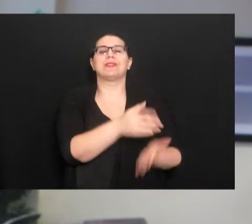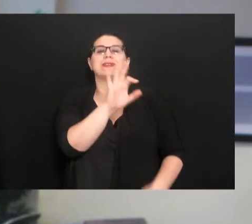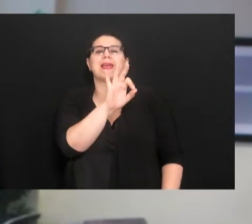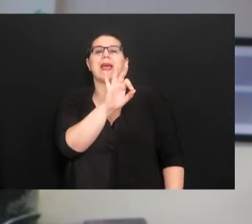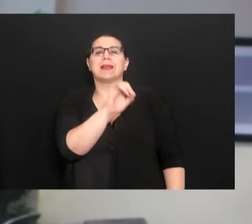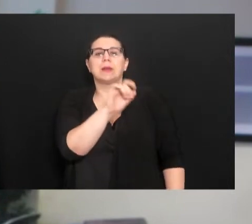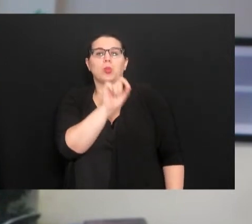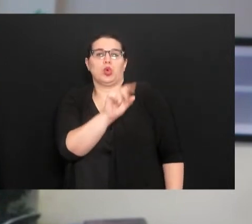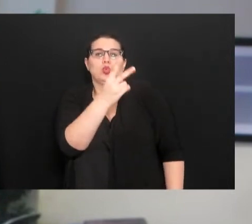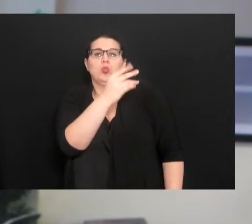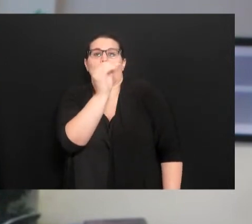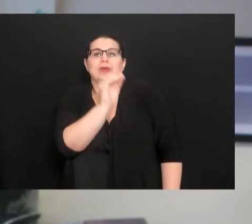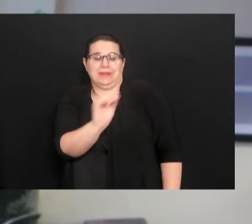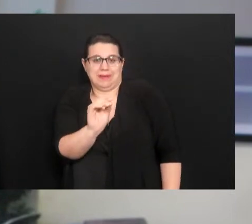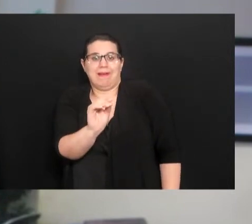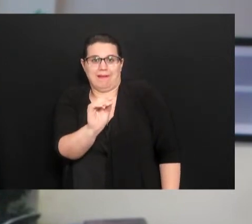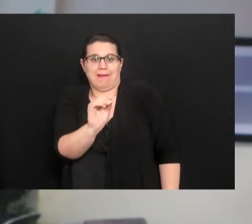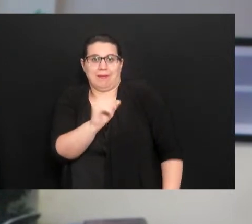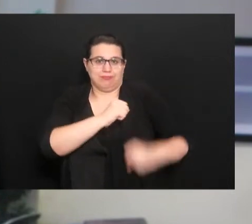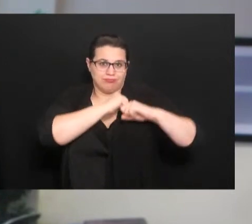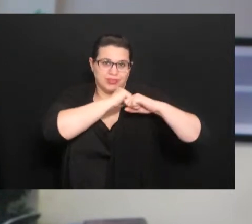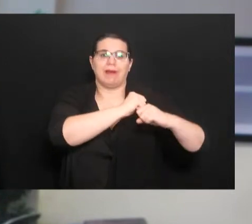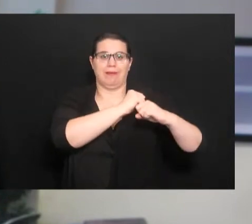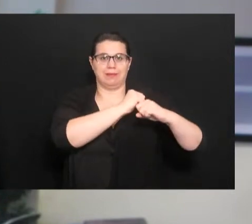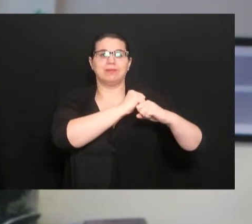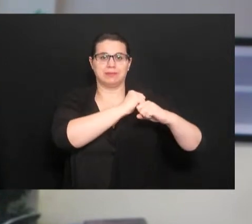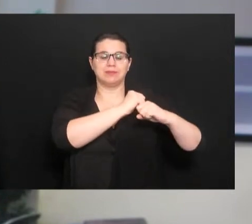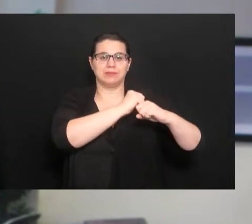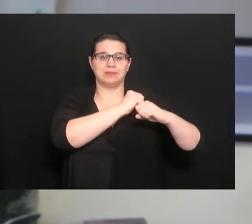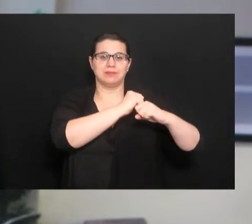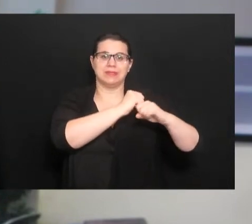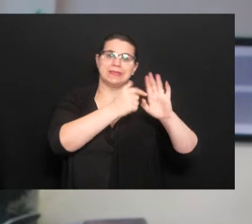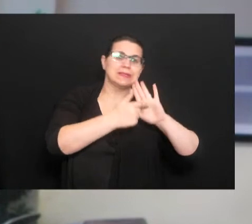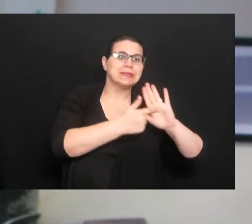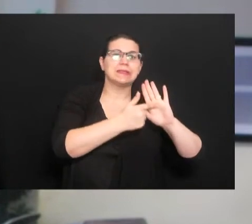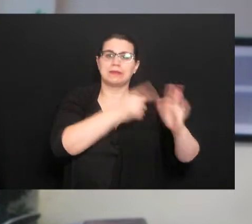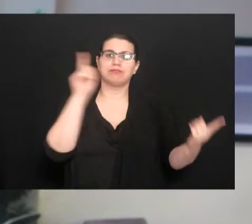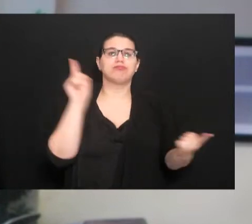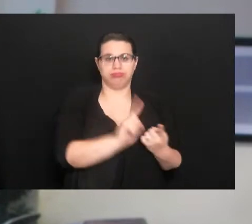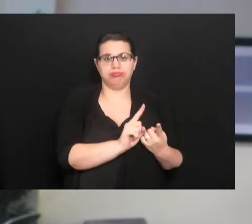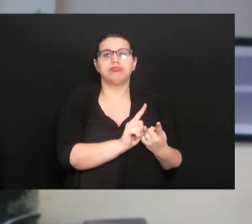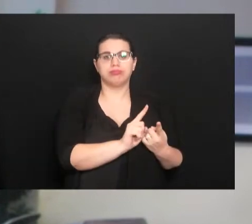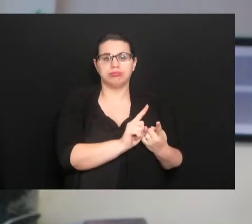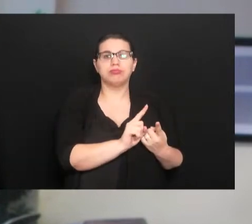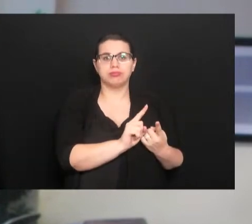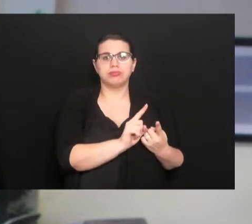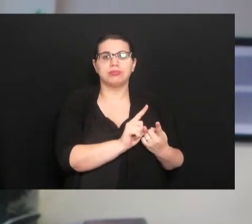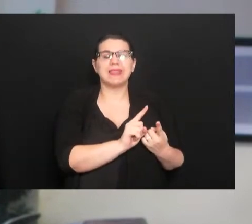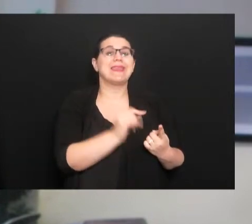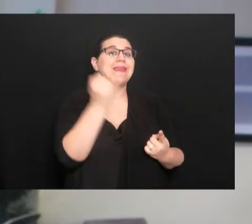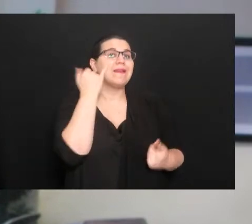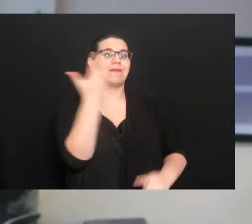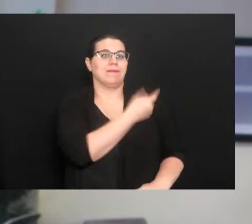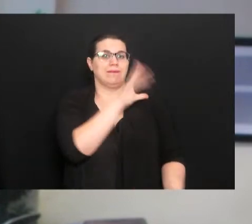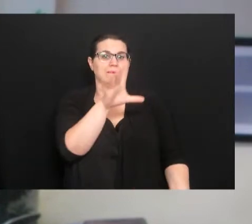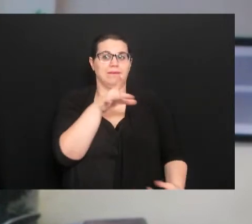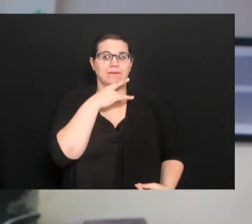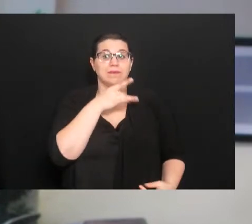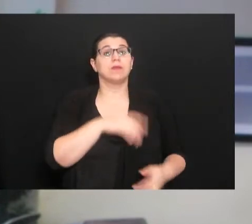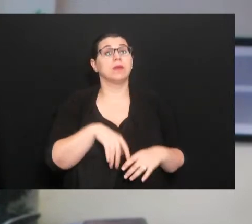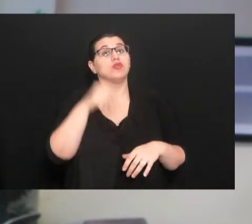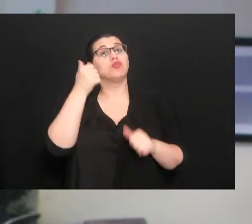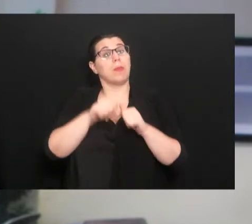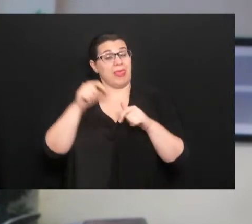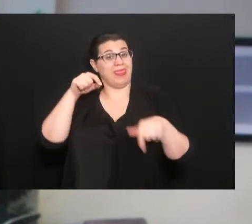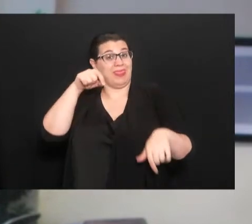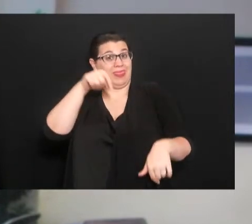beneficial reduction in symptomatic infection in those children that were vaccinated. And remember, this vaccine is a third